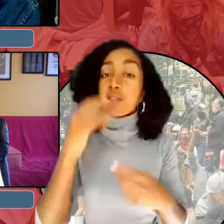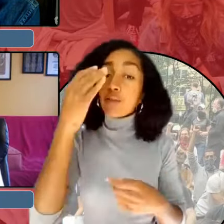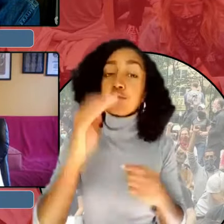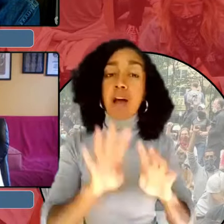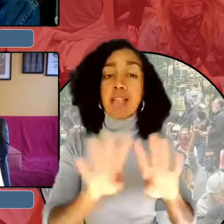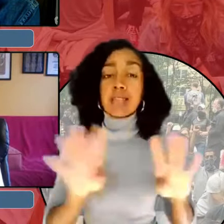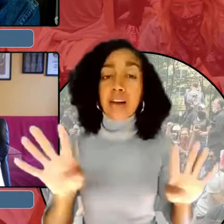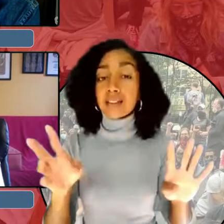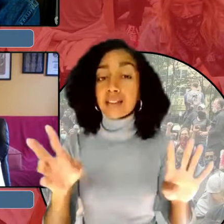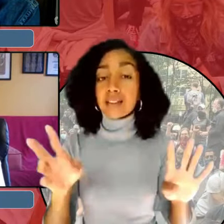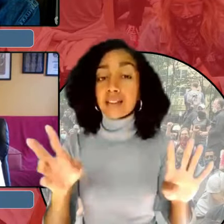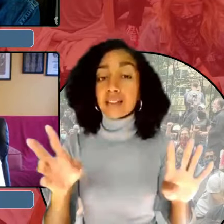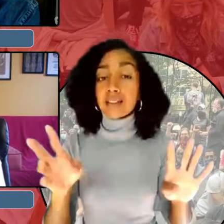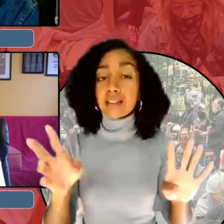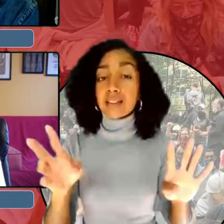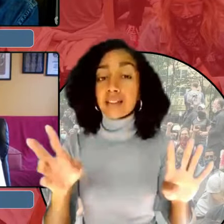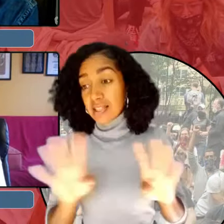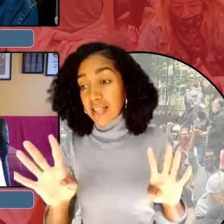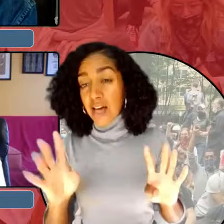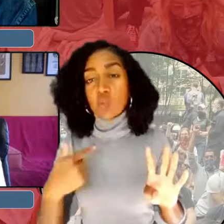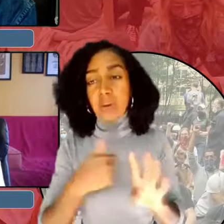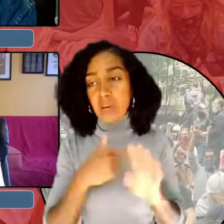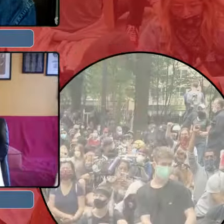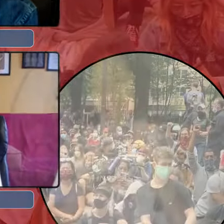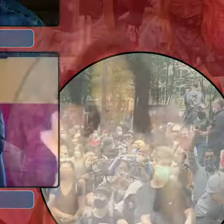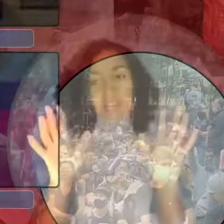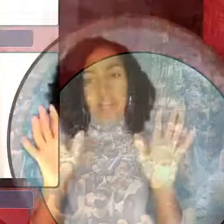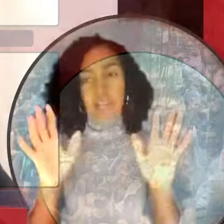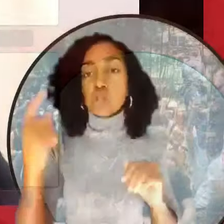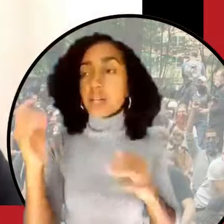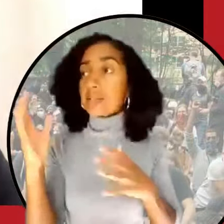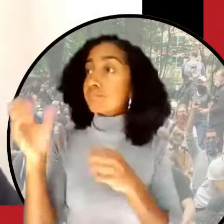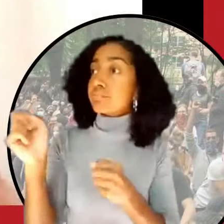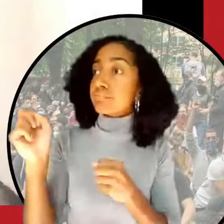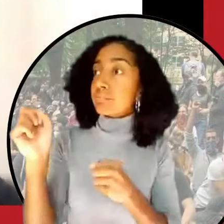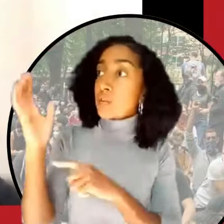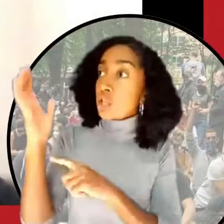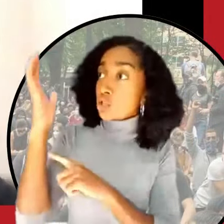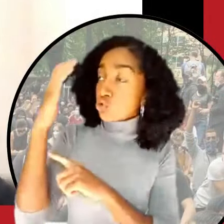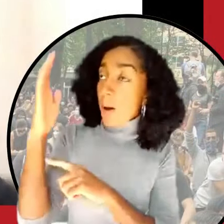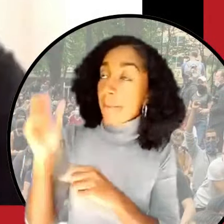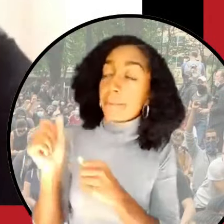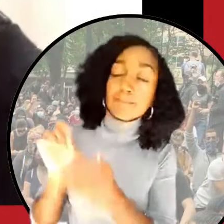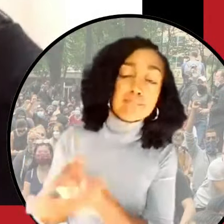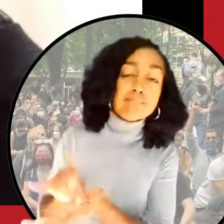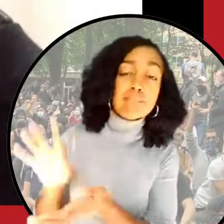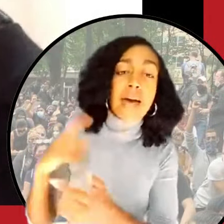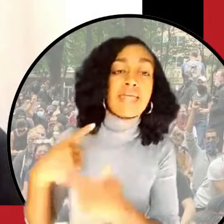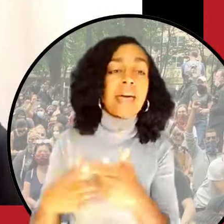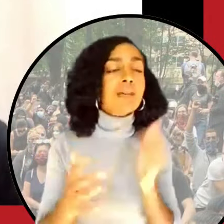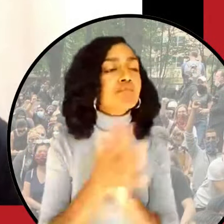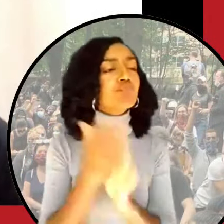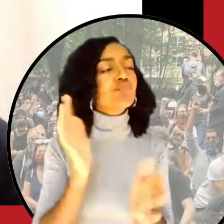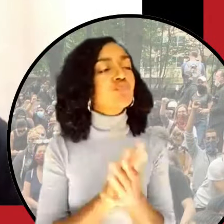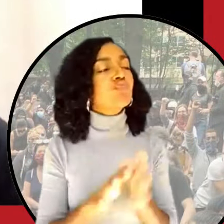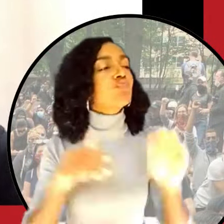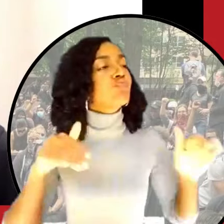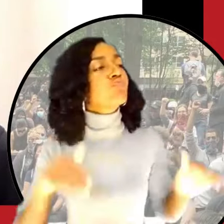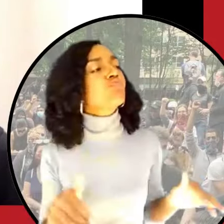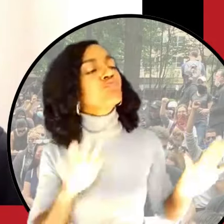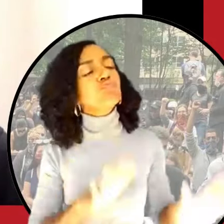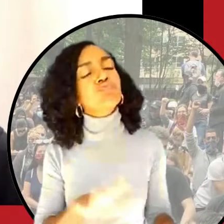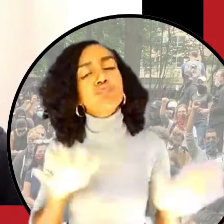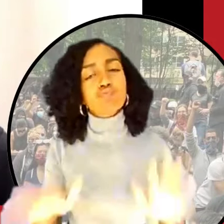very clear that we weren't just going to get Trump out and then go rest on our laurels, right? We weren't going to just breathe a sigh of